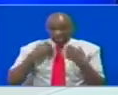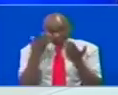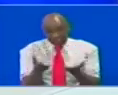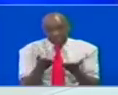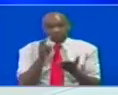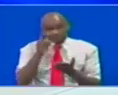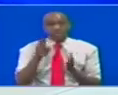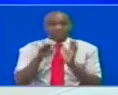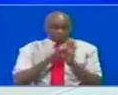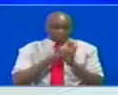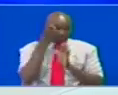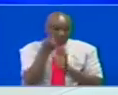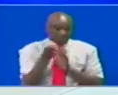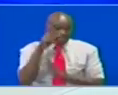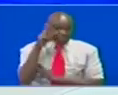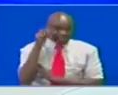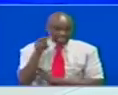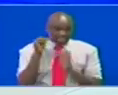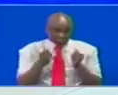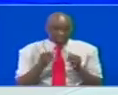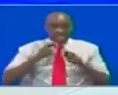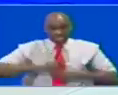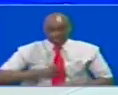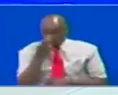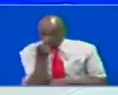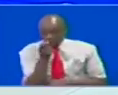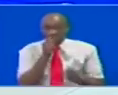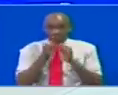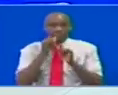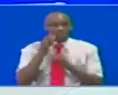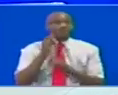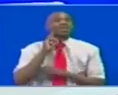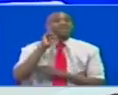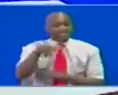for that one right here on KTN News. We take a break. The sports news is up next.